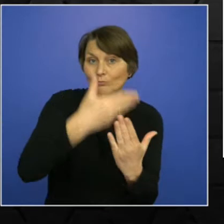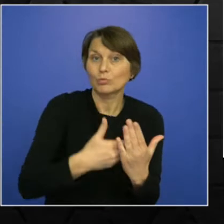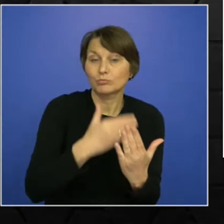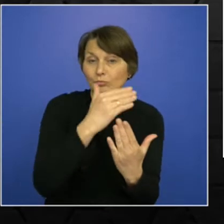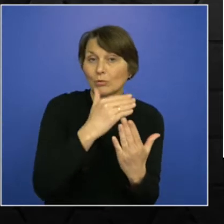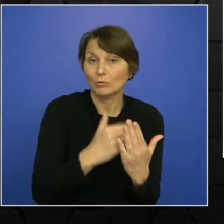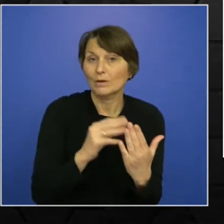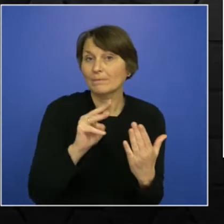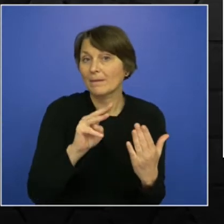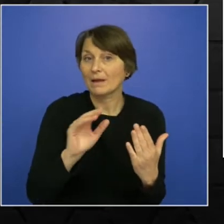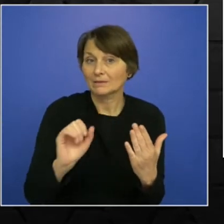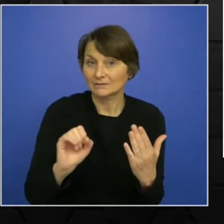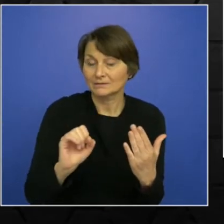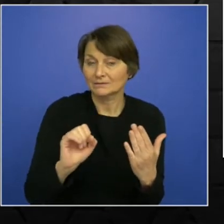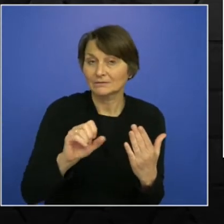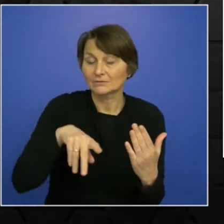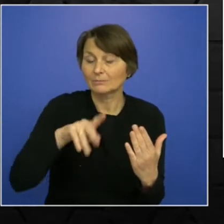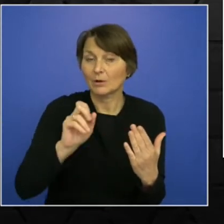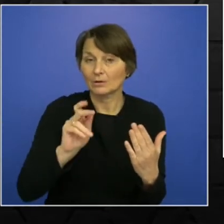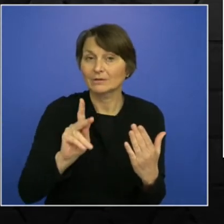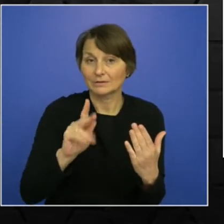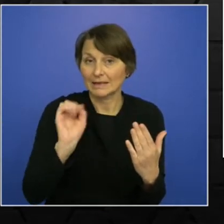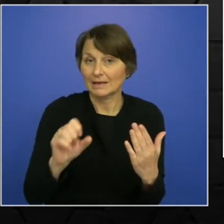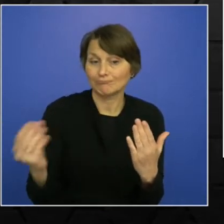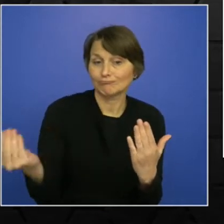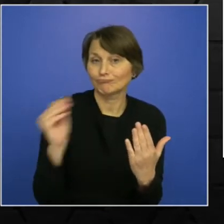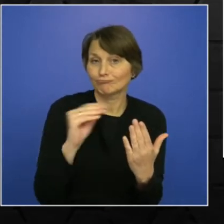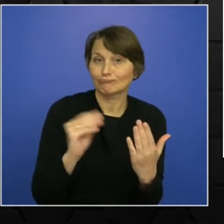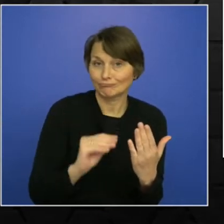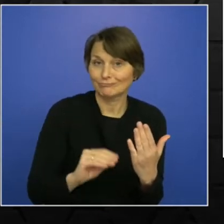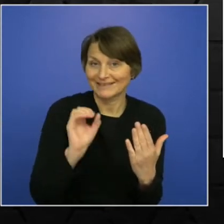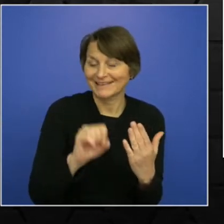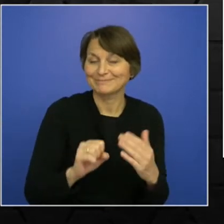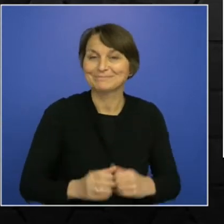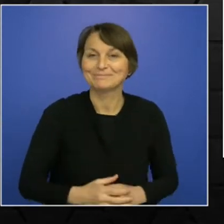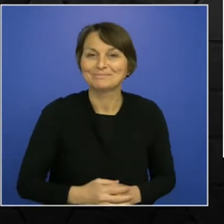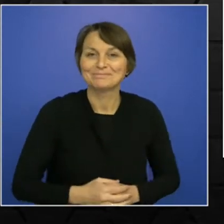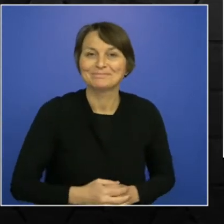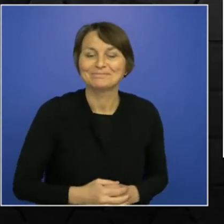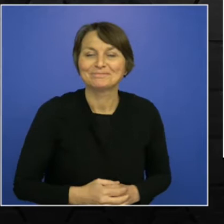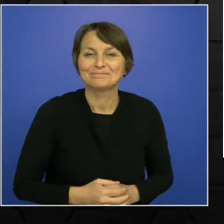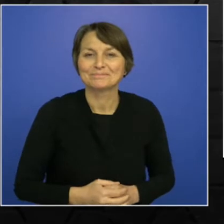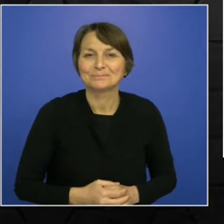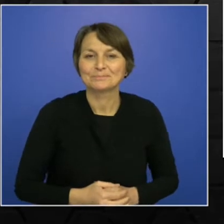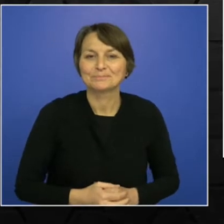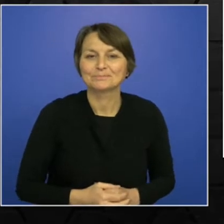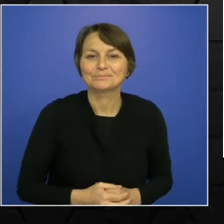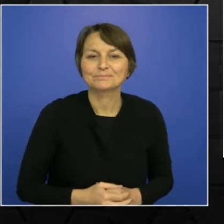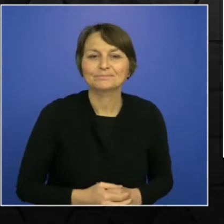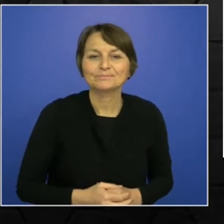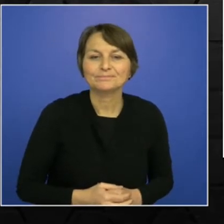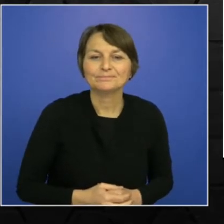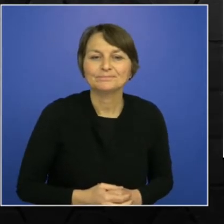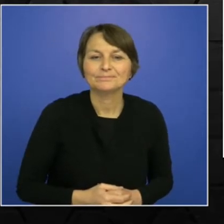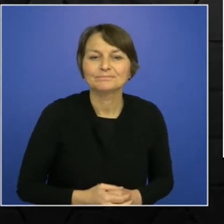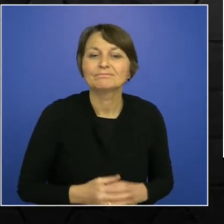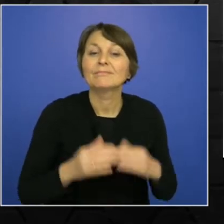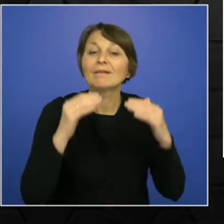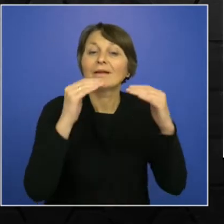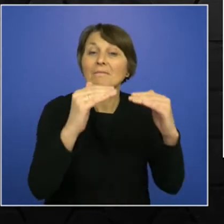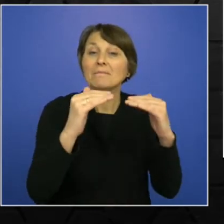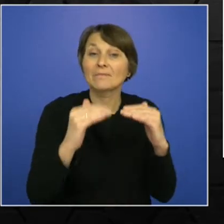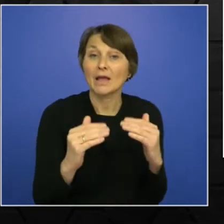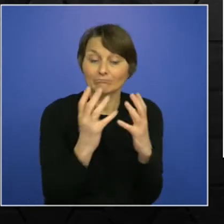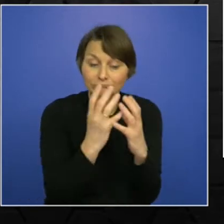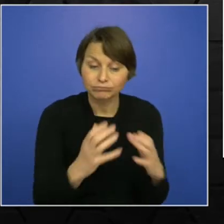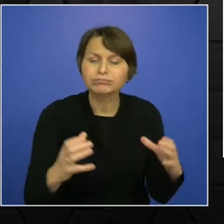Spark on your MML Spark notebooks, right? By Spark notebooks. And then it expands the distributed computing